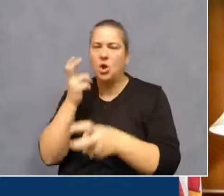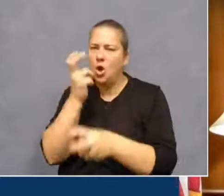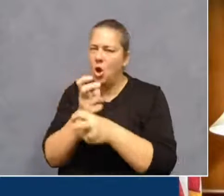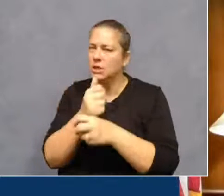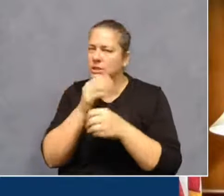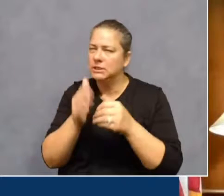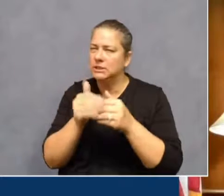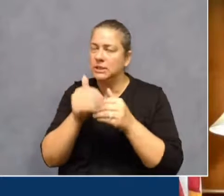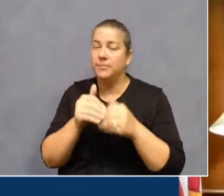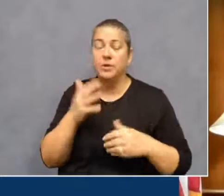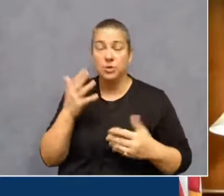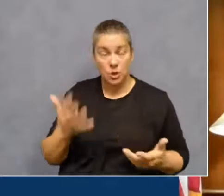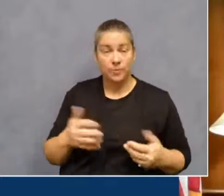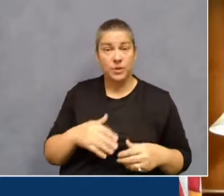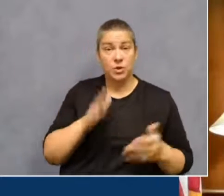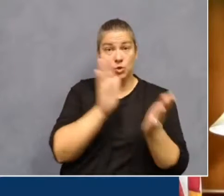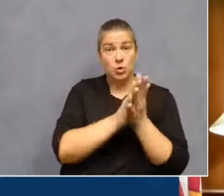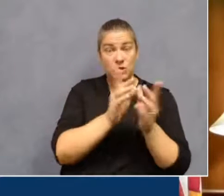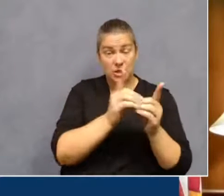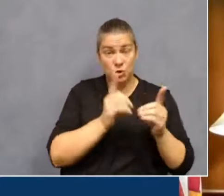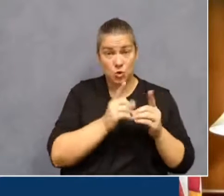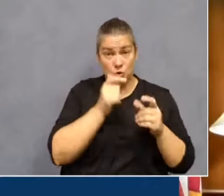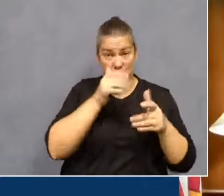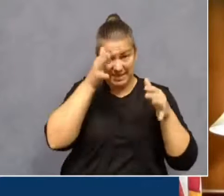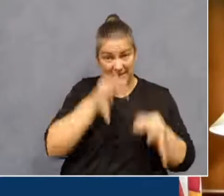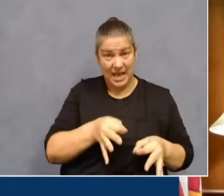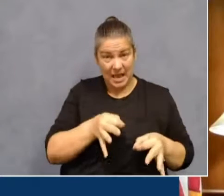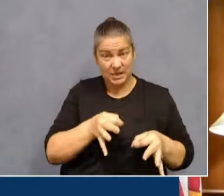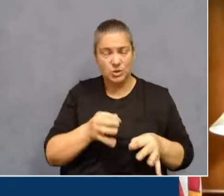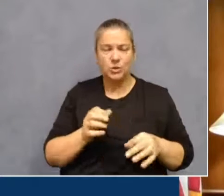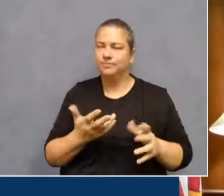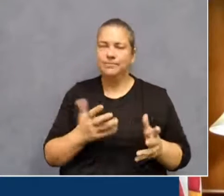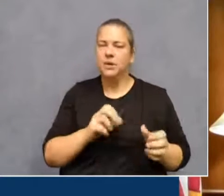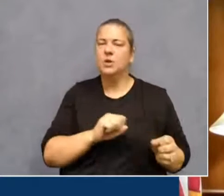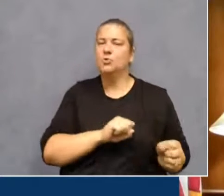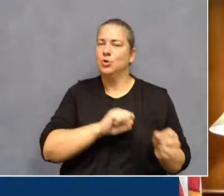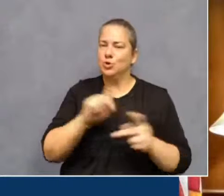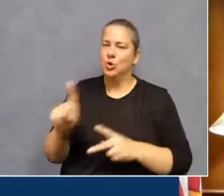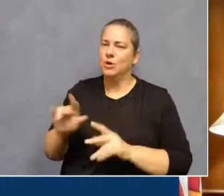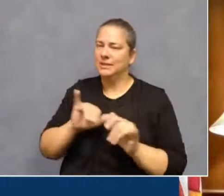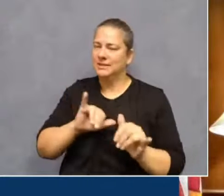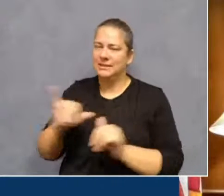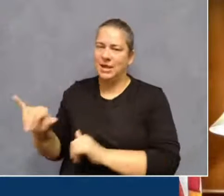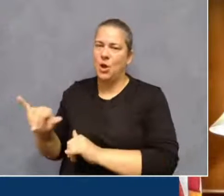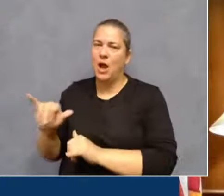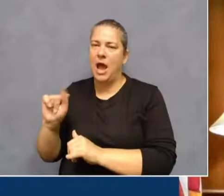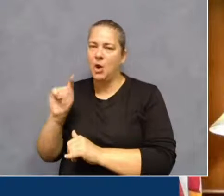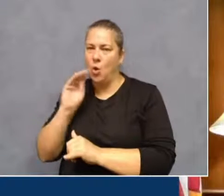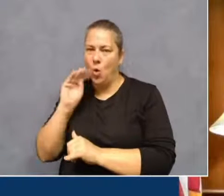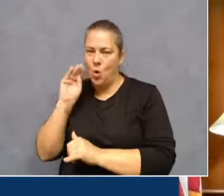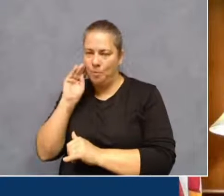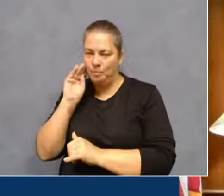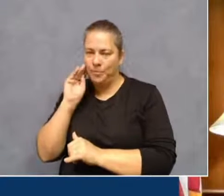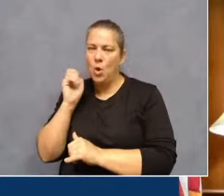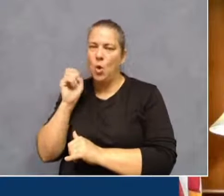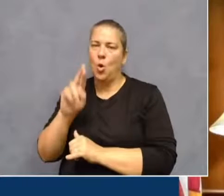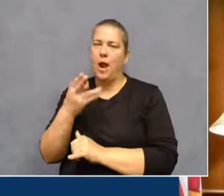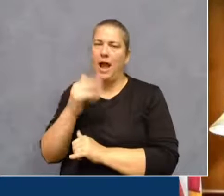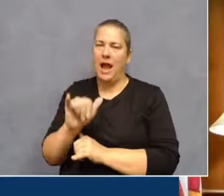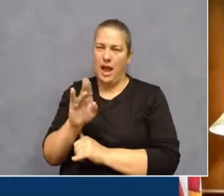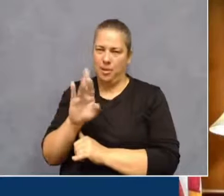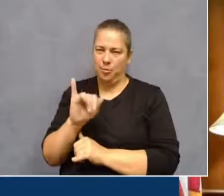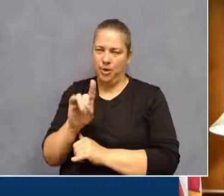either return to at-home learning or to move to a hybrid learning model.